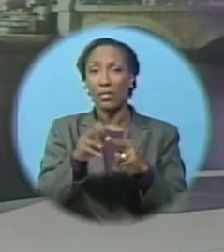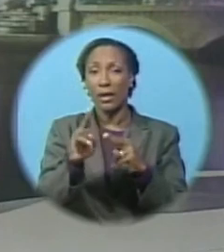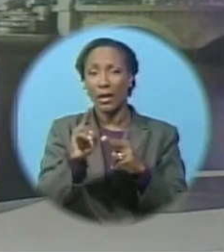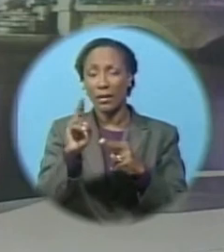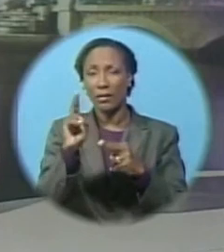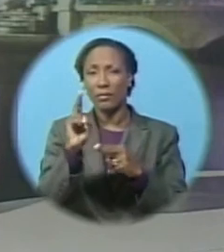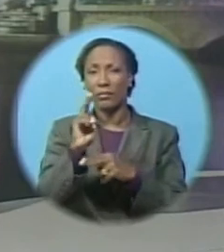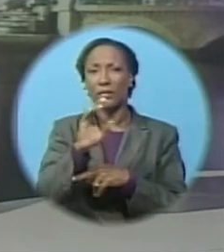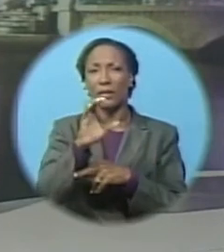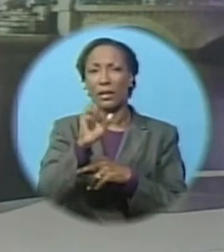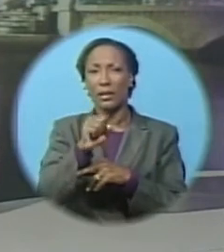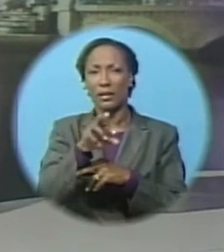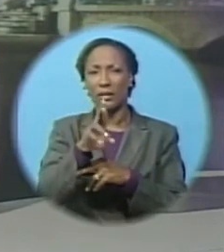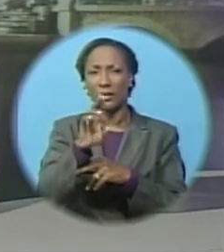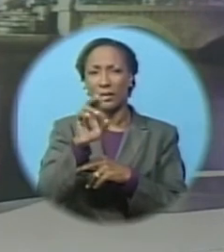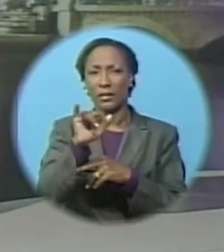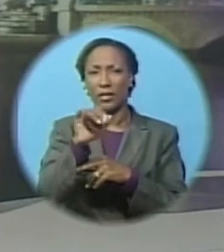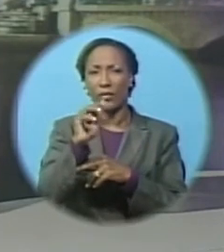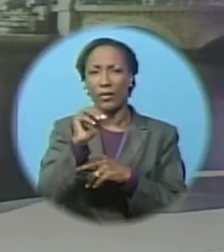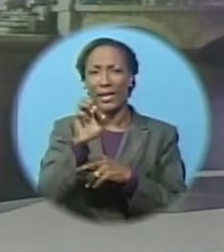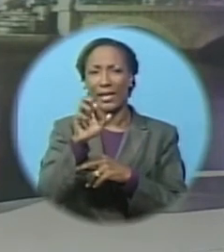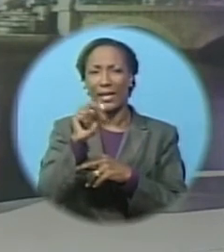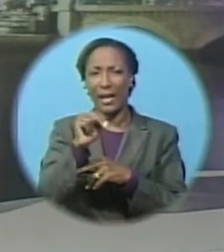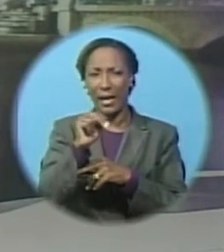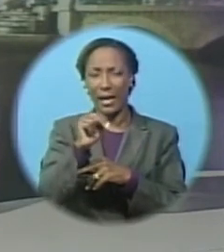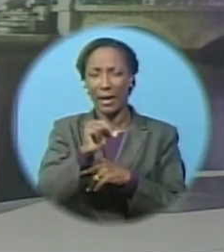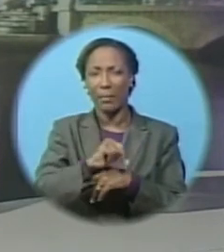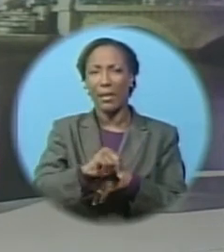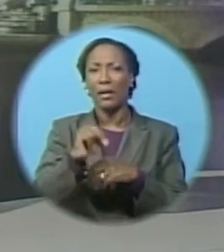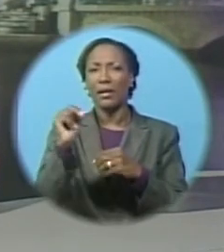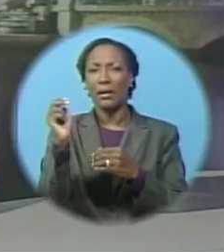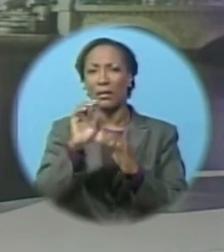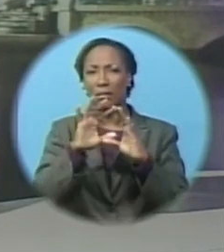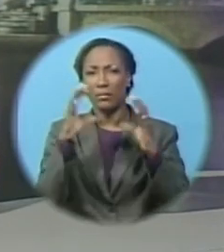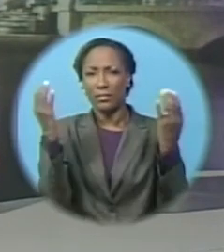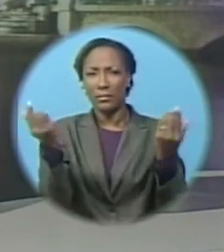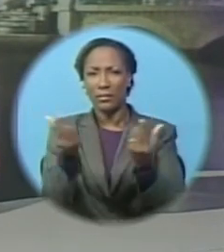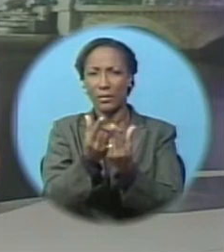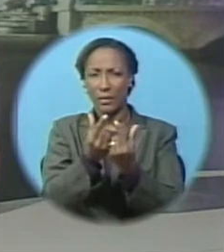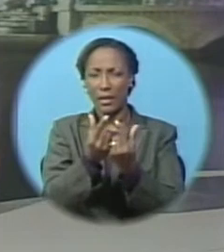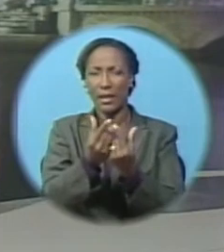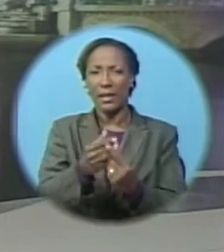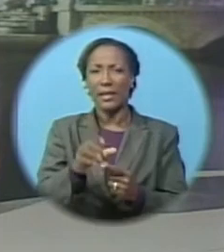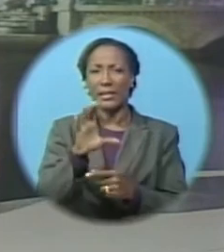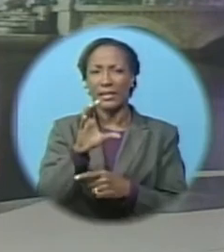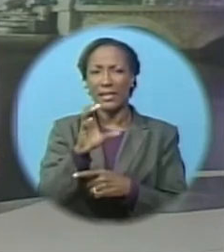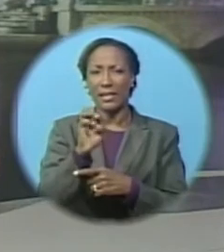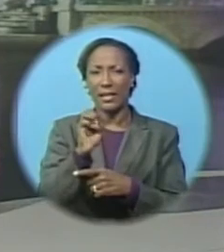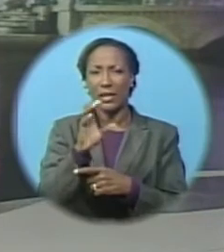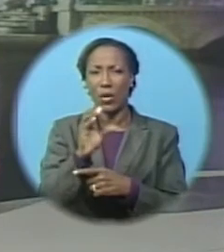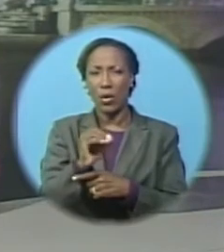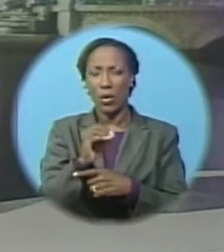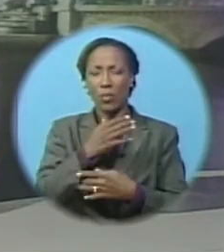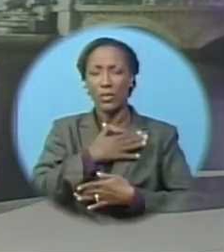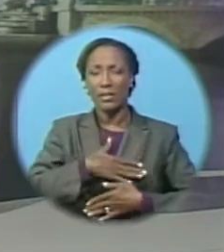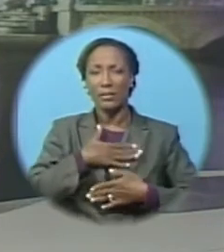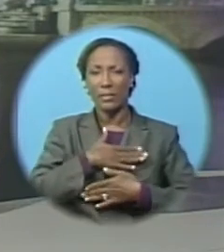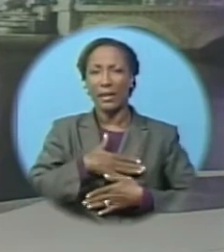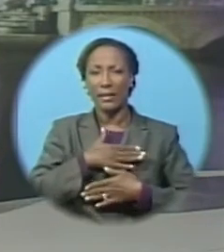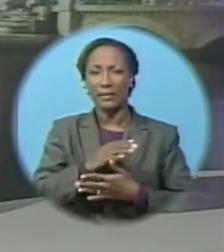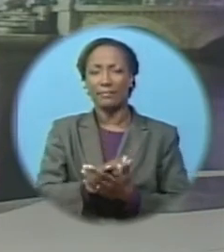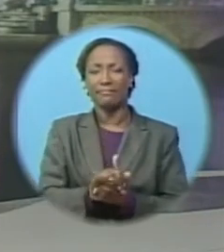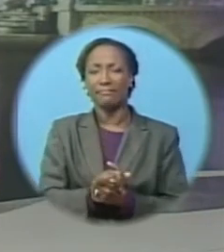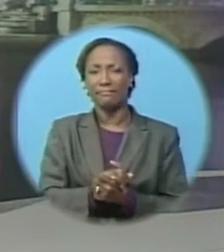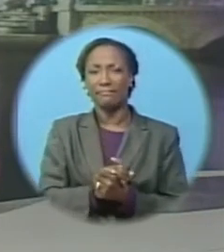Surinamese capital. And at the launch of the test, the CEO of Amazon Resources said he was pleased that the shipment was on its